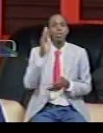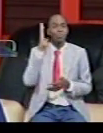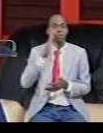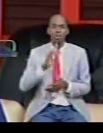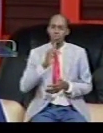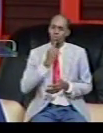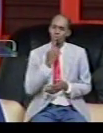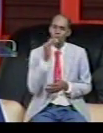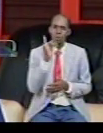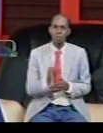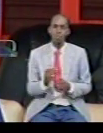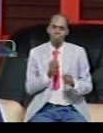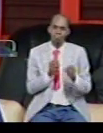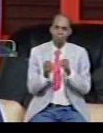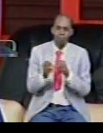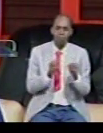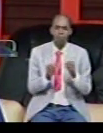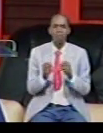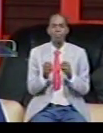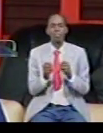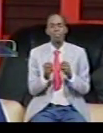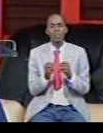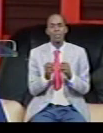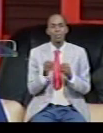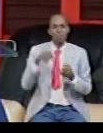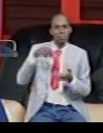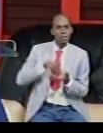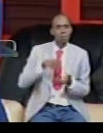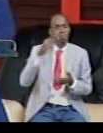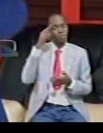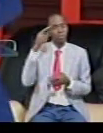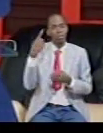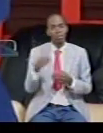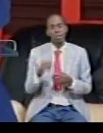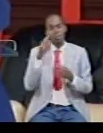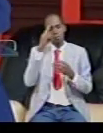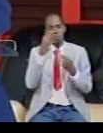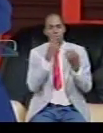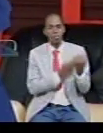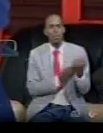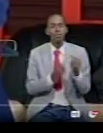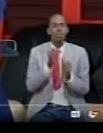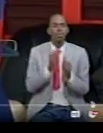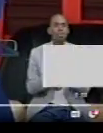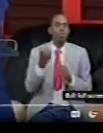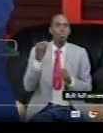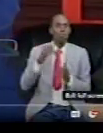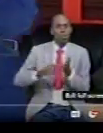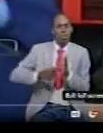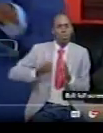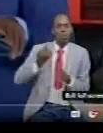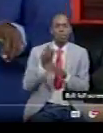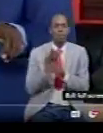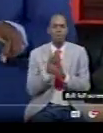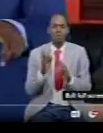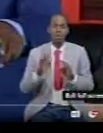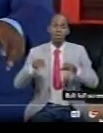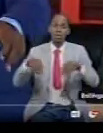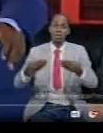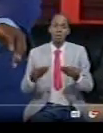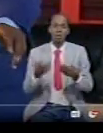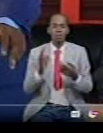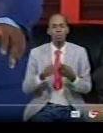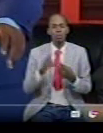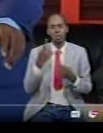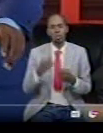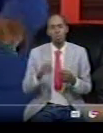earnestly contend earnestly, earnestly contend for the faith which was once delivered